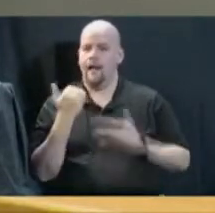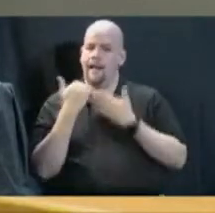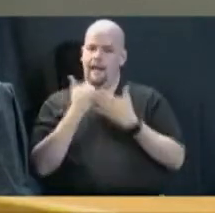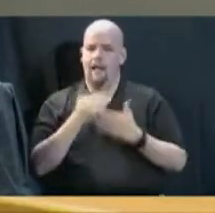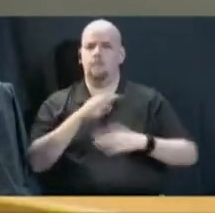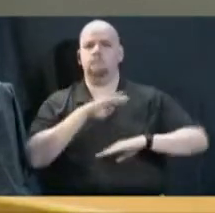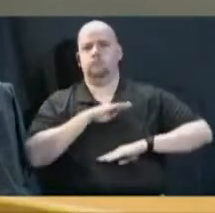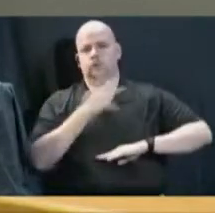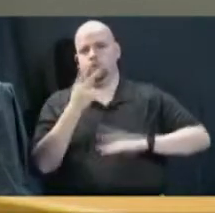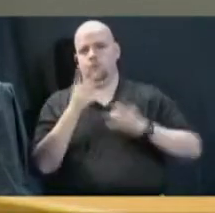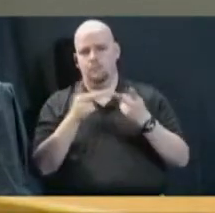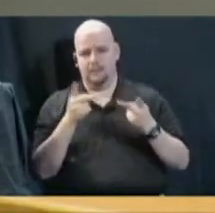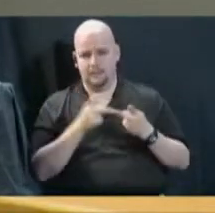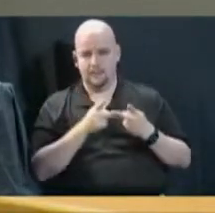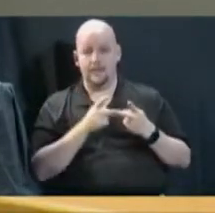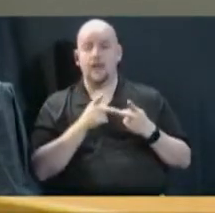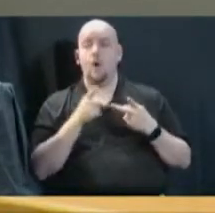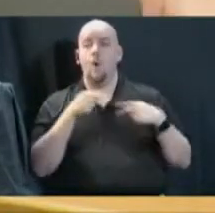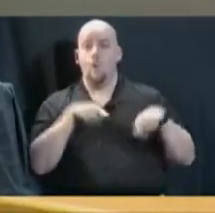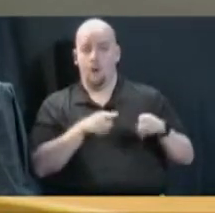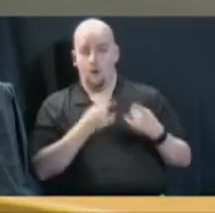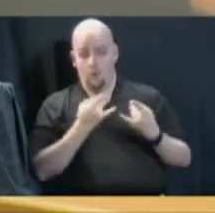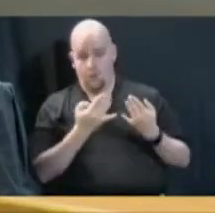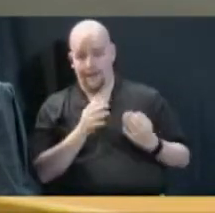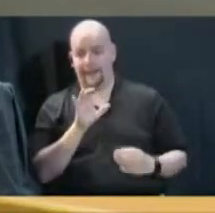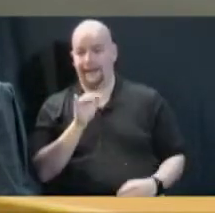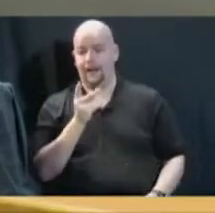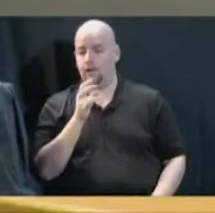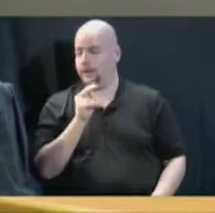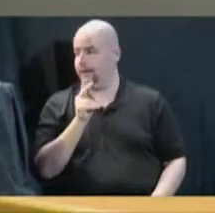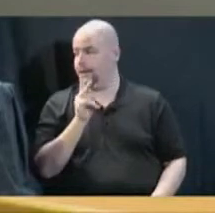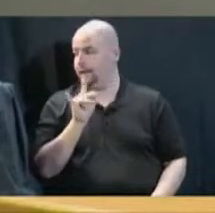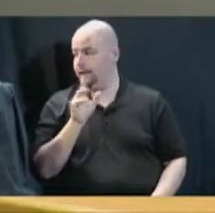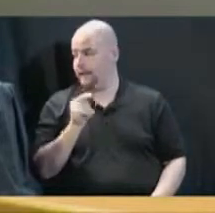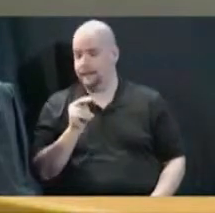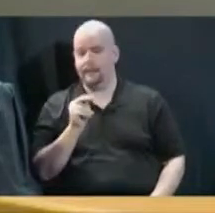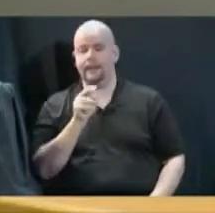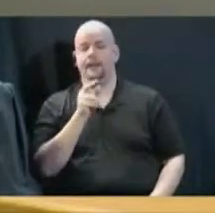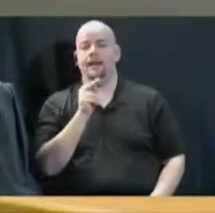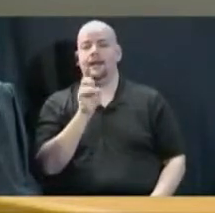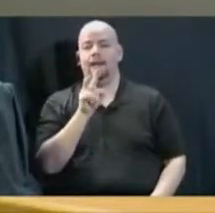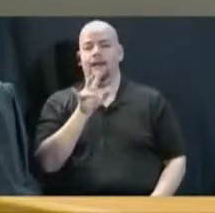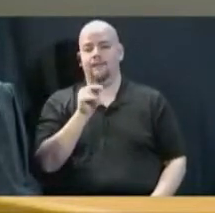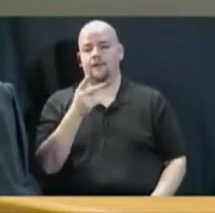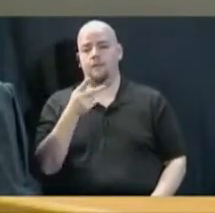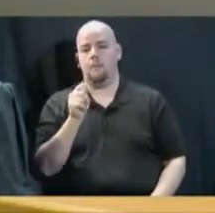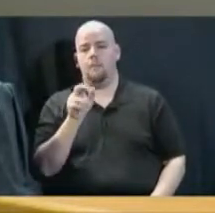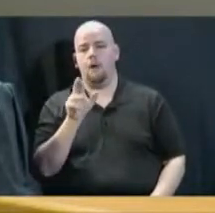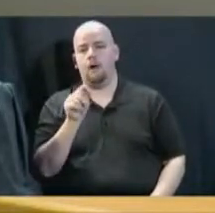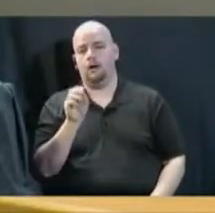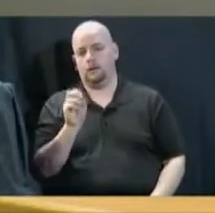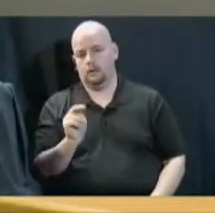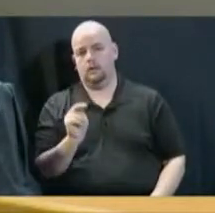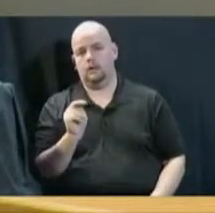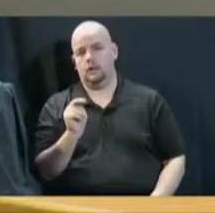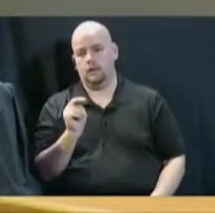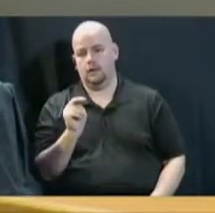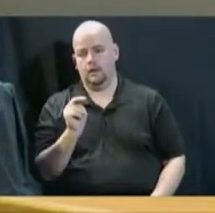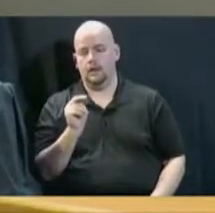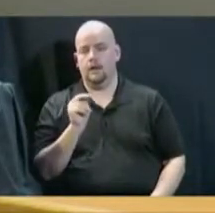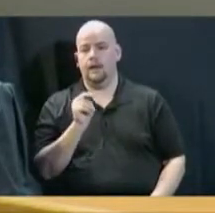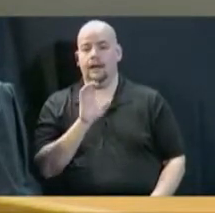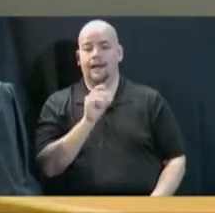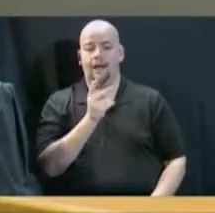two positions. In the interim, Catherine Killen and Kevin Parton are, Catherine,